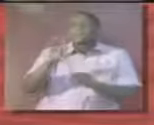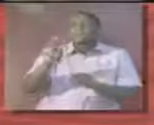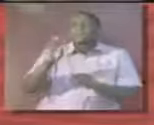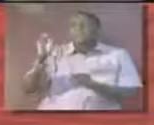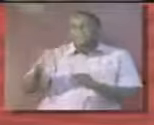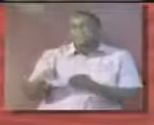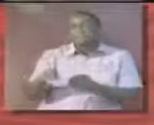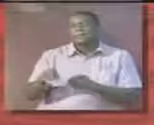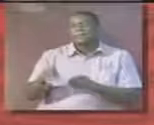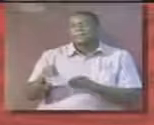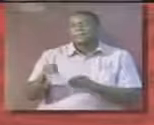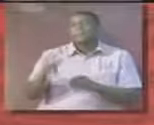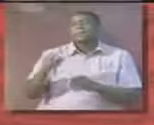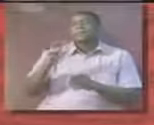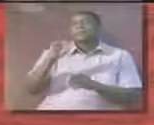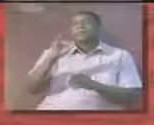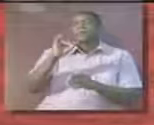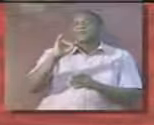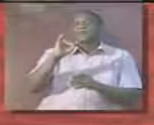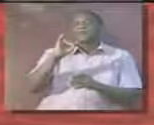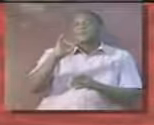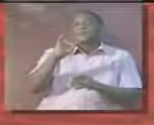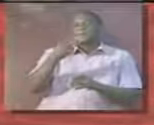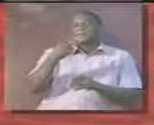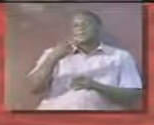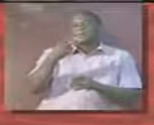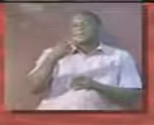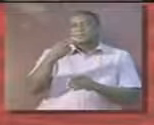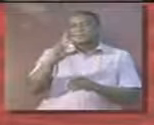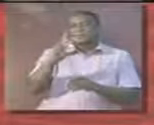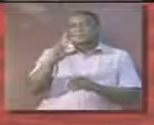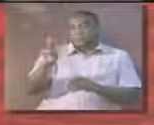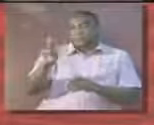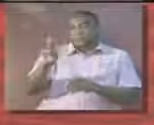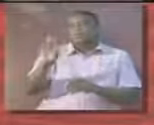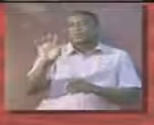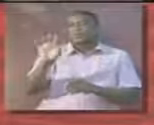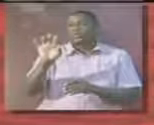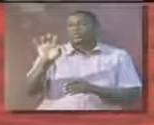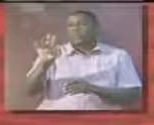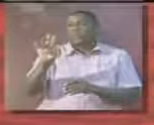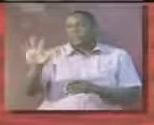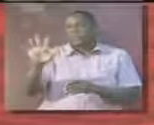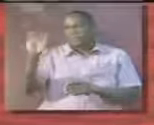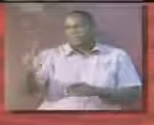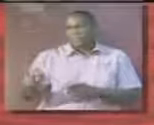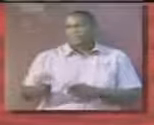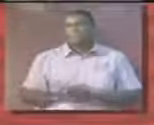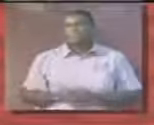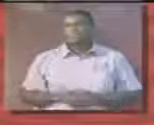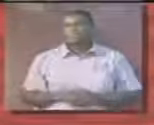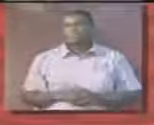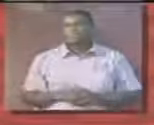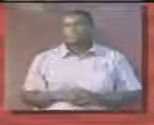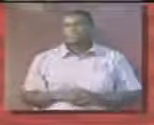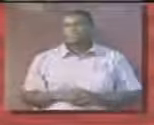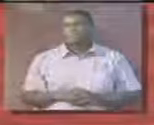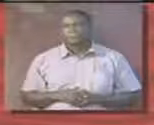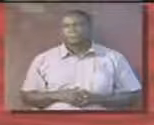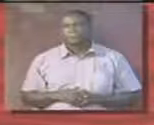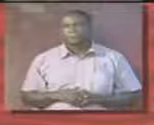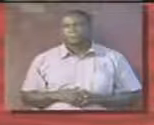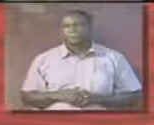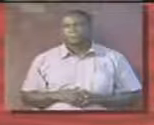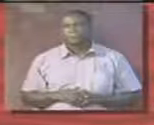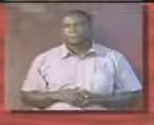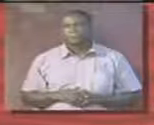at 25%. It's important to know that we are seeing the greatest rate limiting factor in this